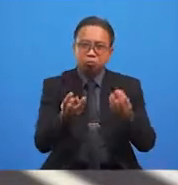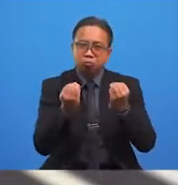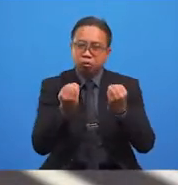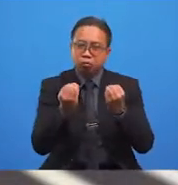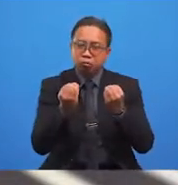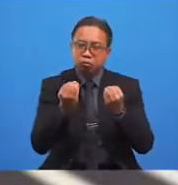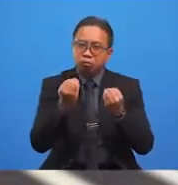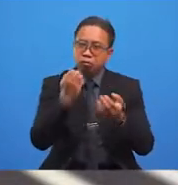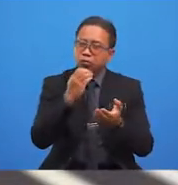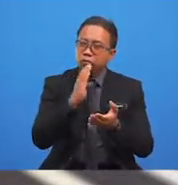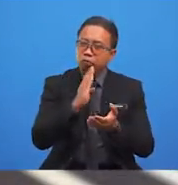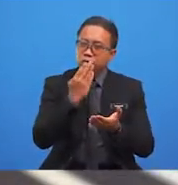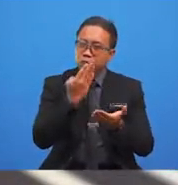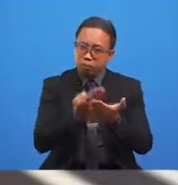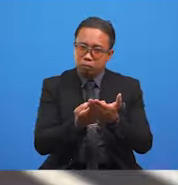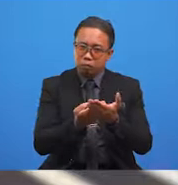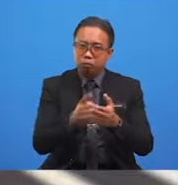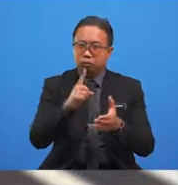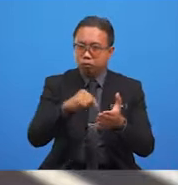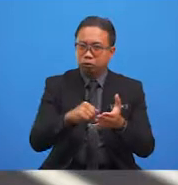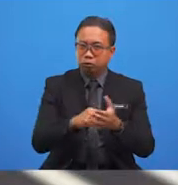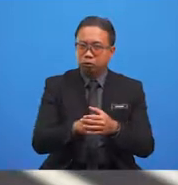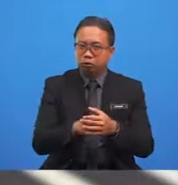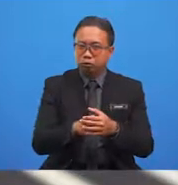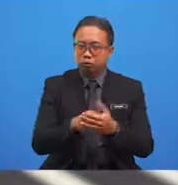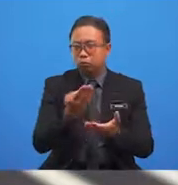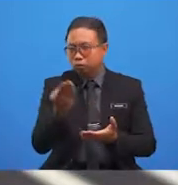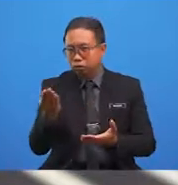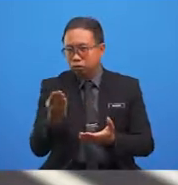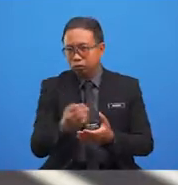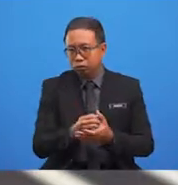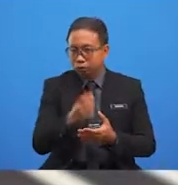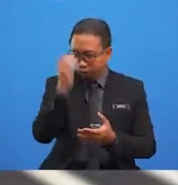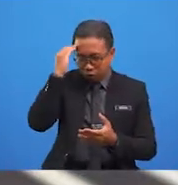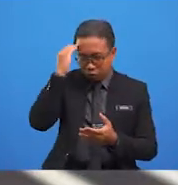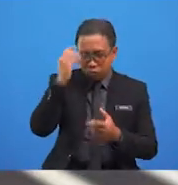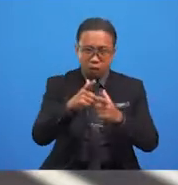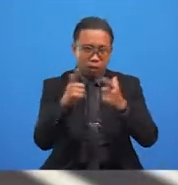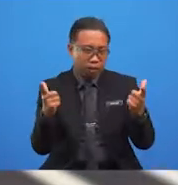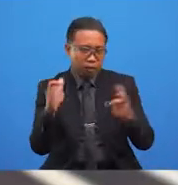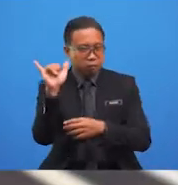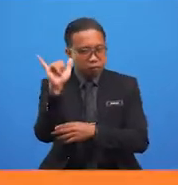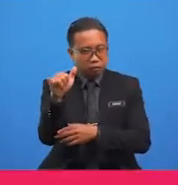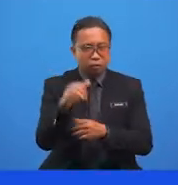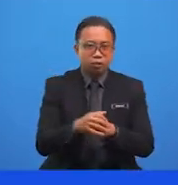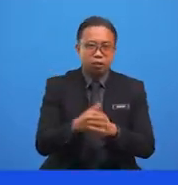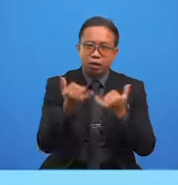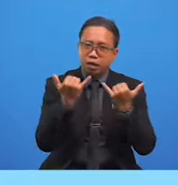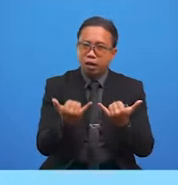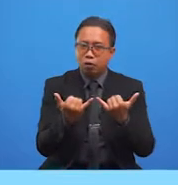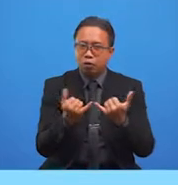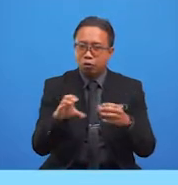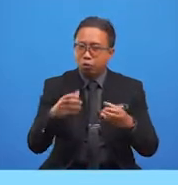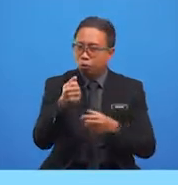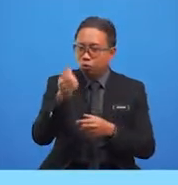evidence to back them up. Do you see the difference now? Yes! Now,